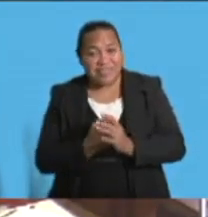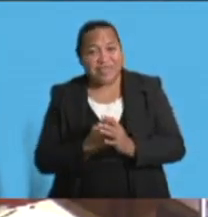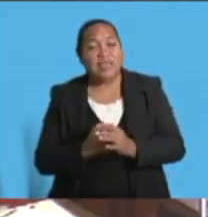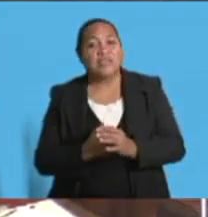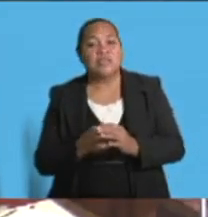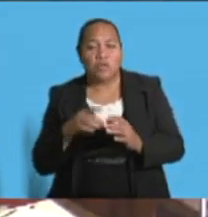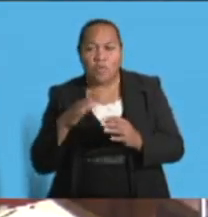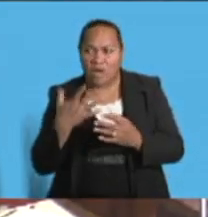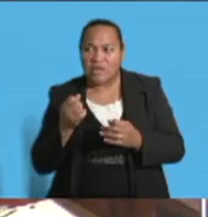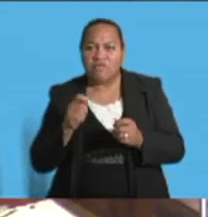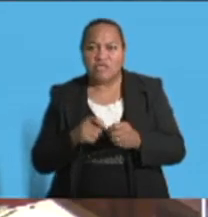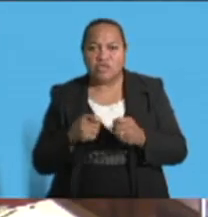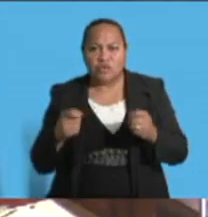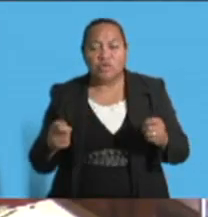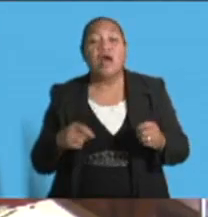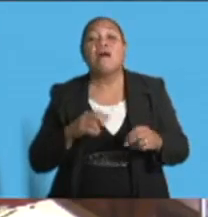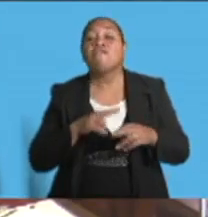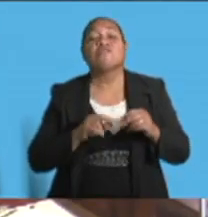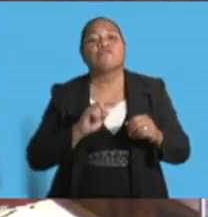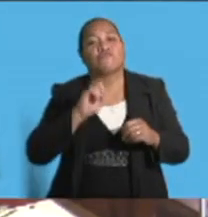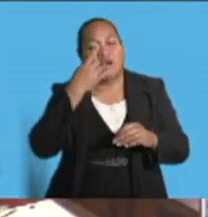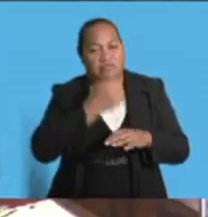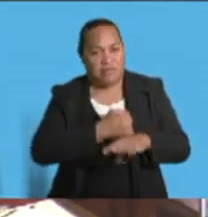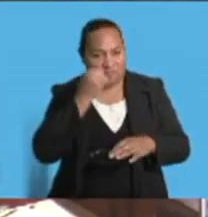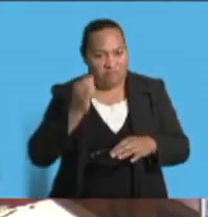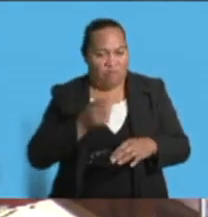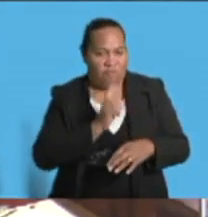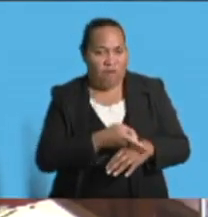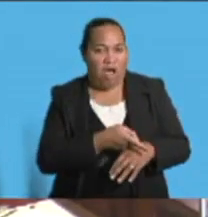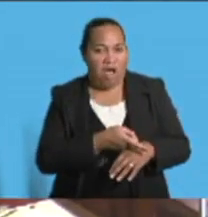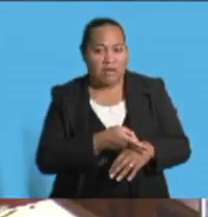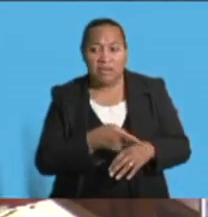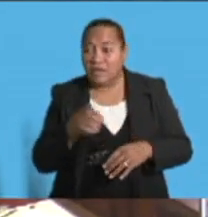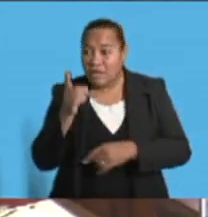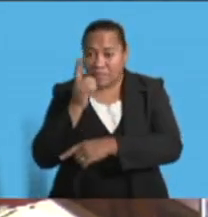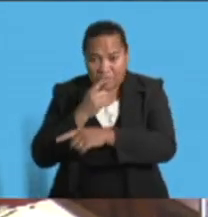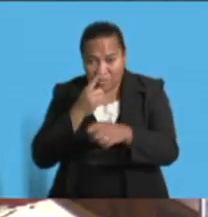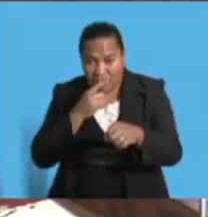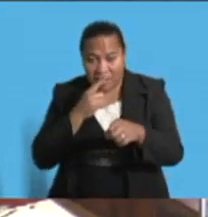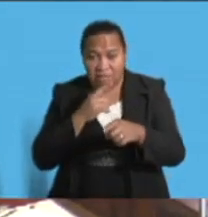was introduced by the Fiji First government. The people who are talking about